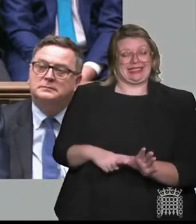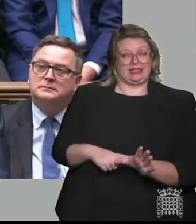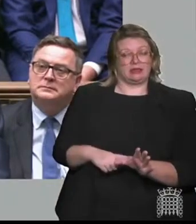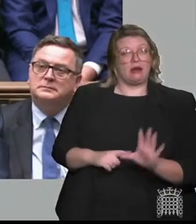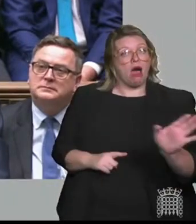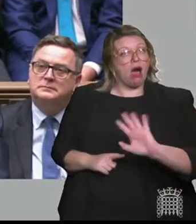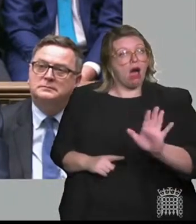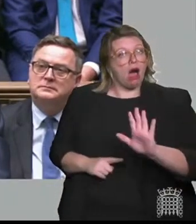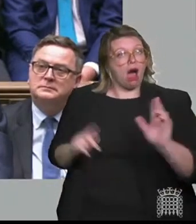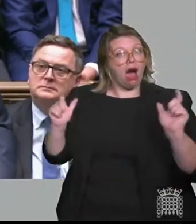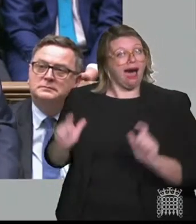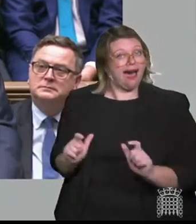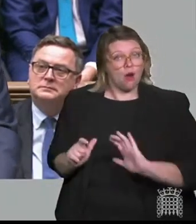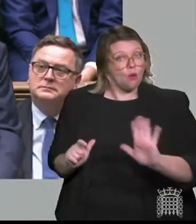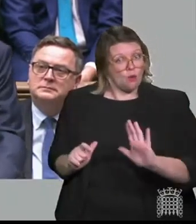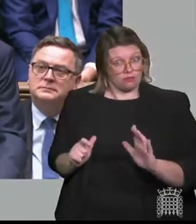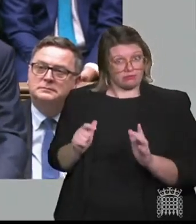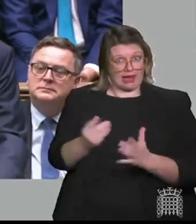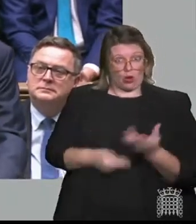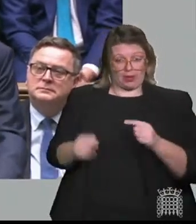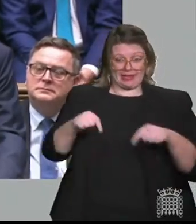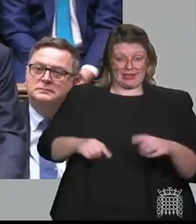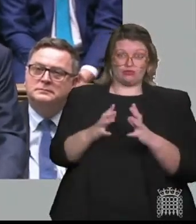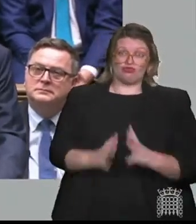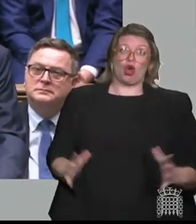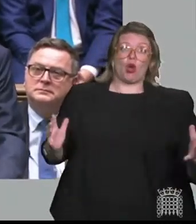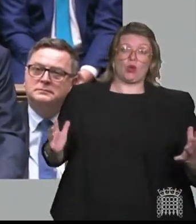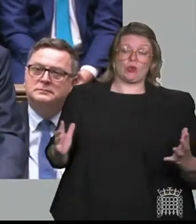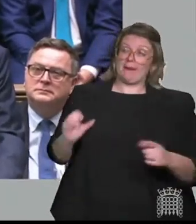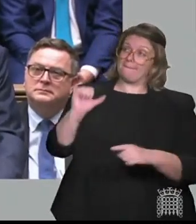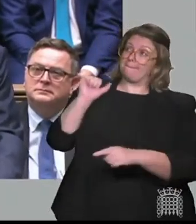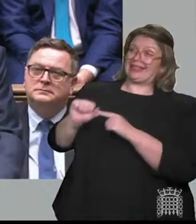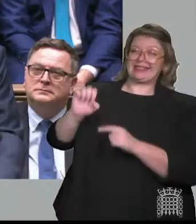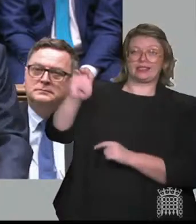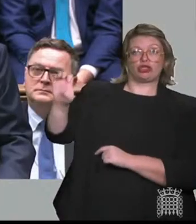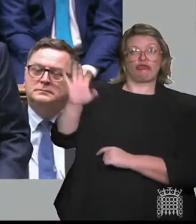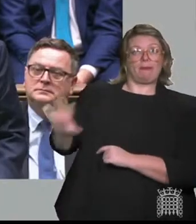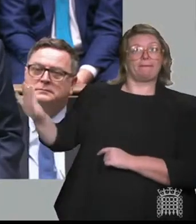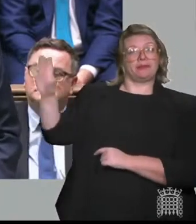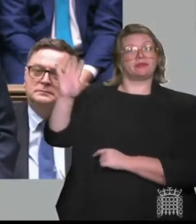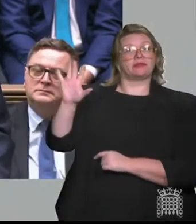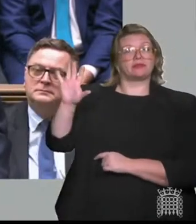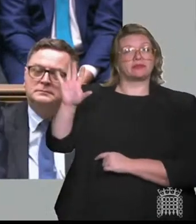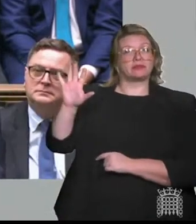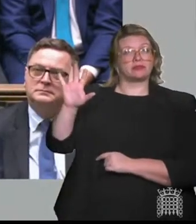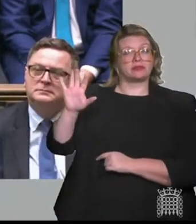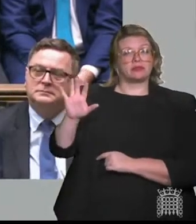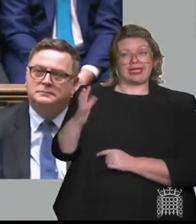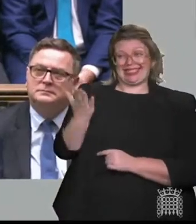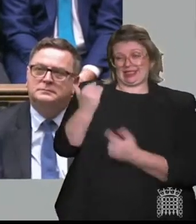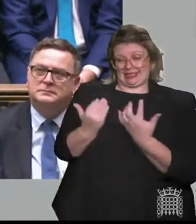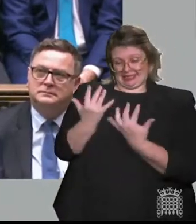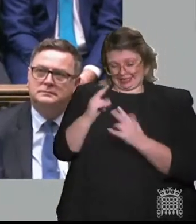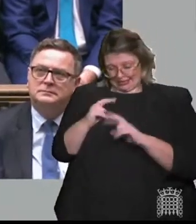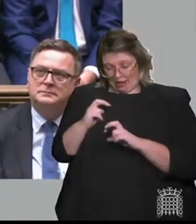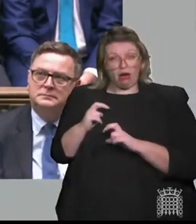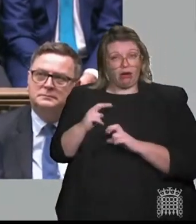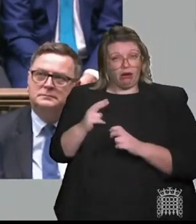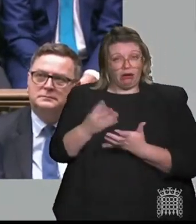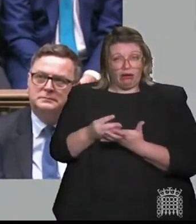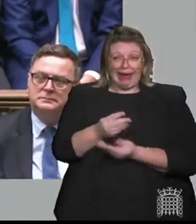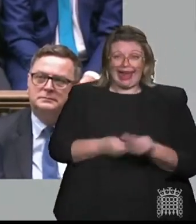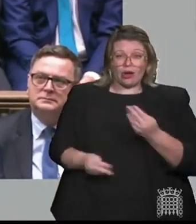Instead, it grew. In fact, it's grown faster than the euro area. Revised numbers from the ONS now say the economy